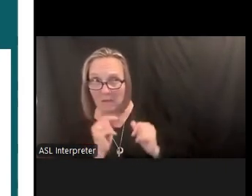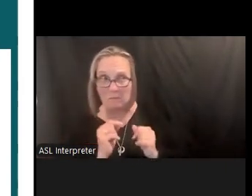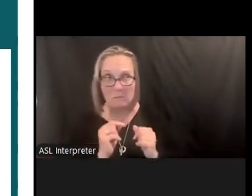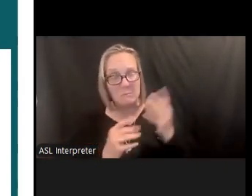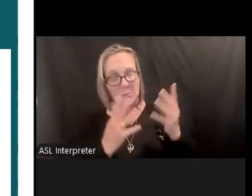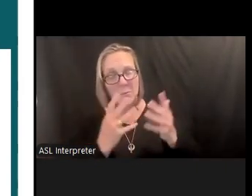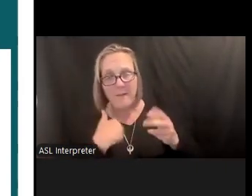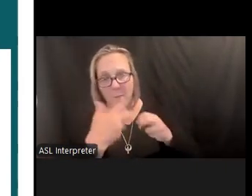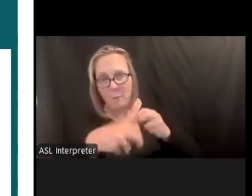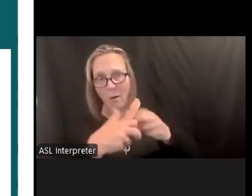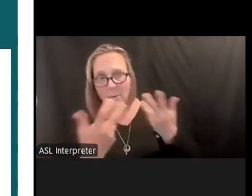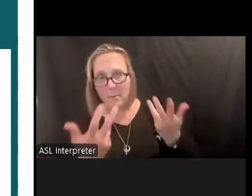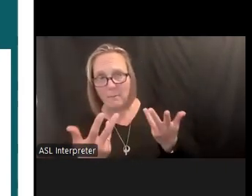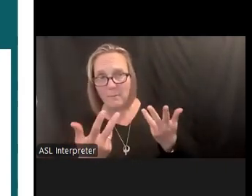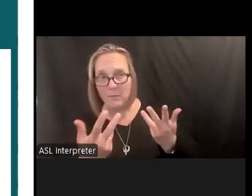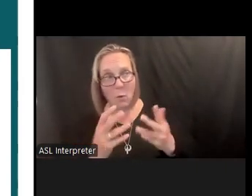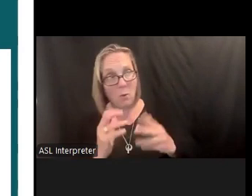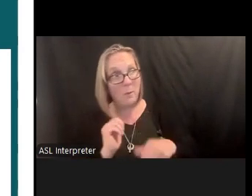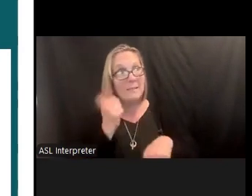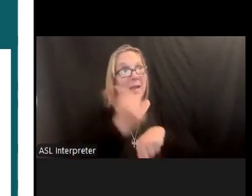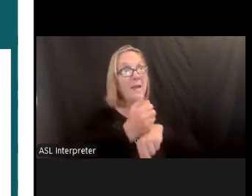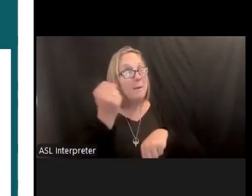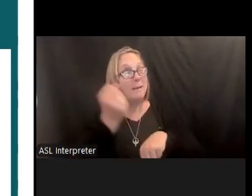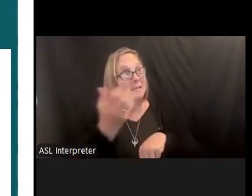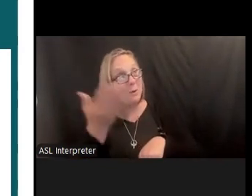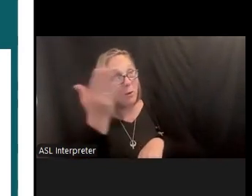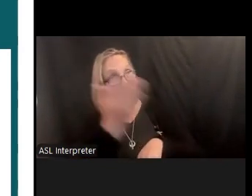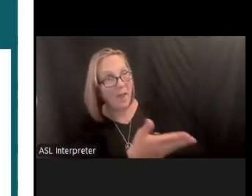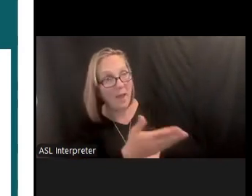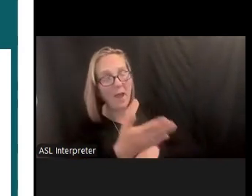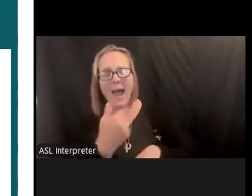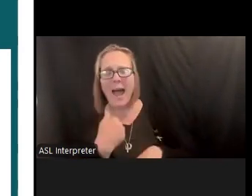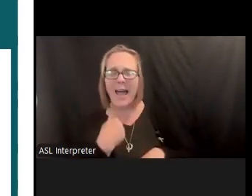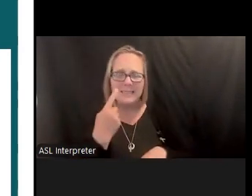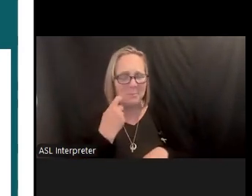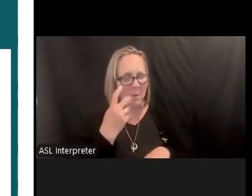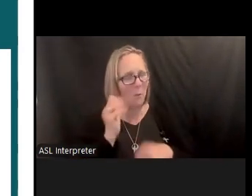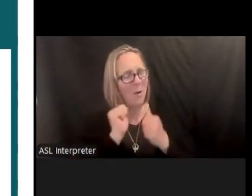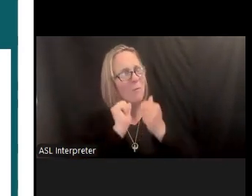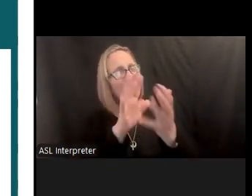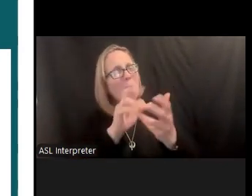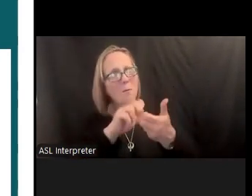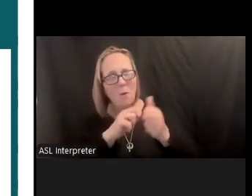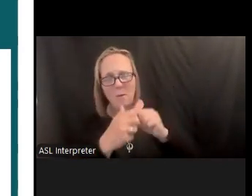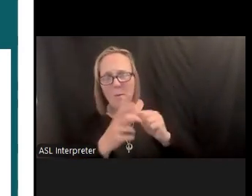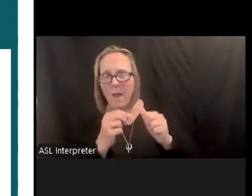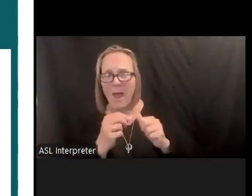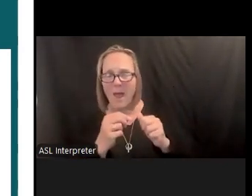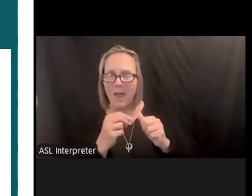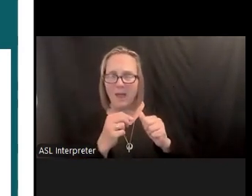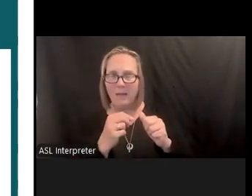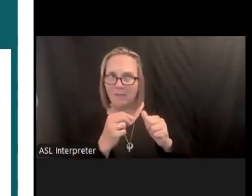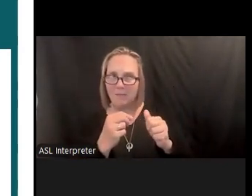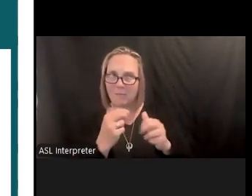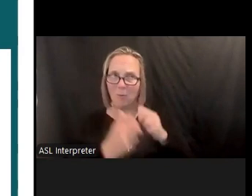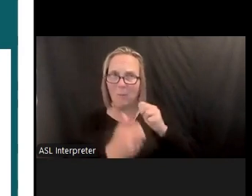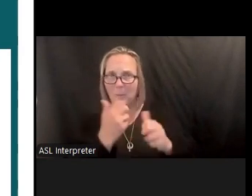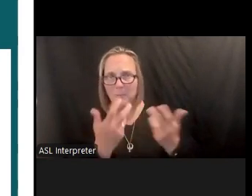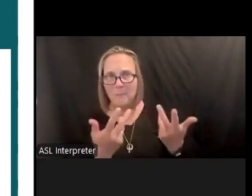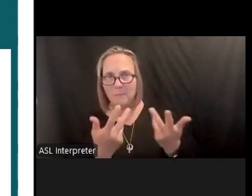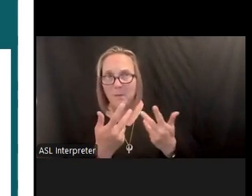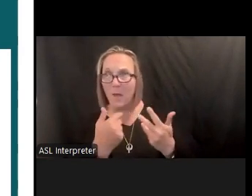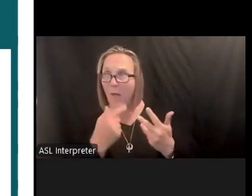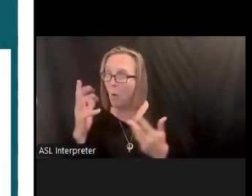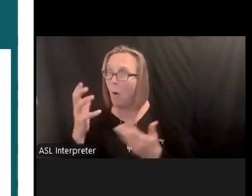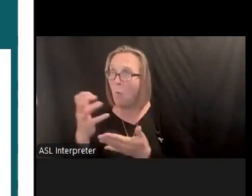will be no different. We're going to encounter issues and full promises that yes, this is going to bring revenue to the city and this is going to bring this